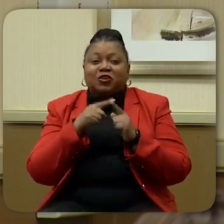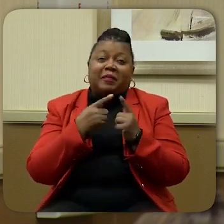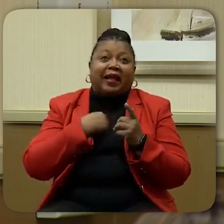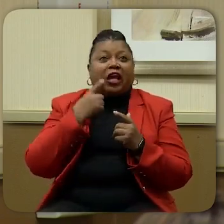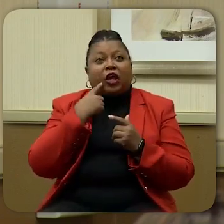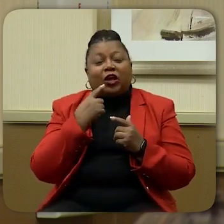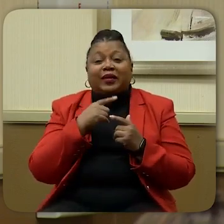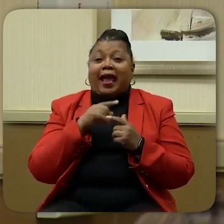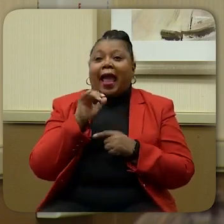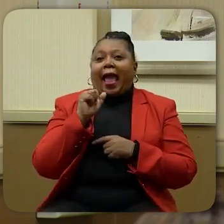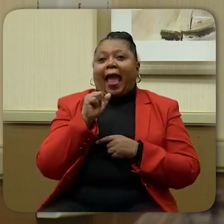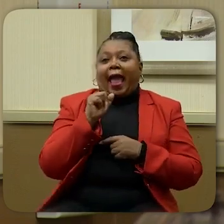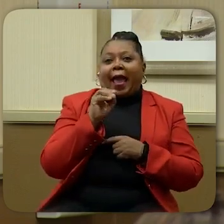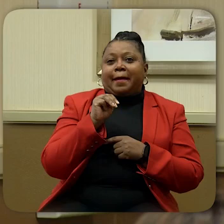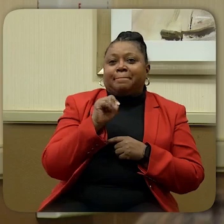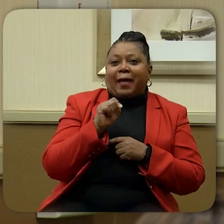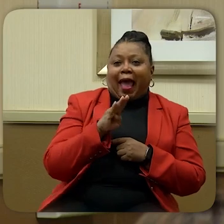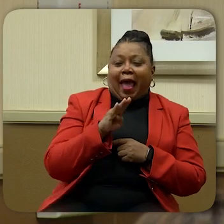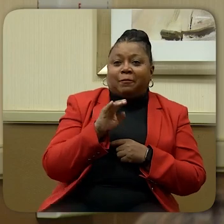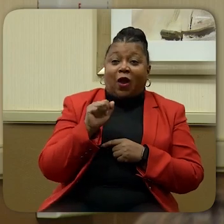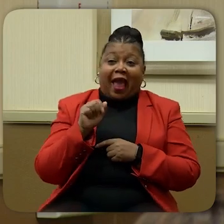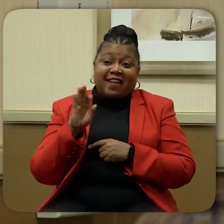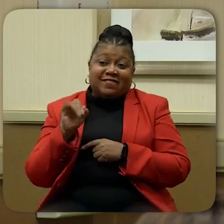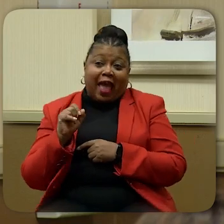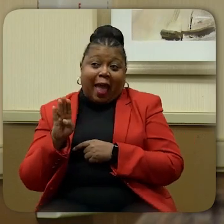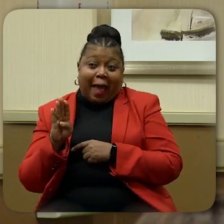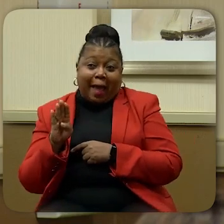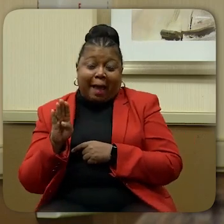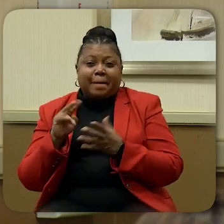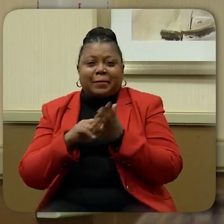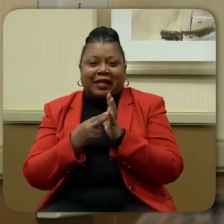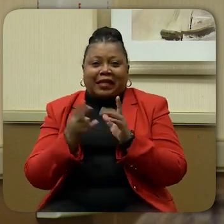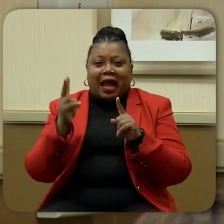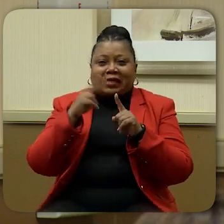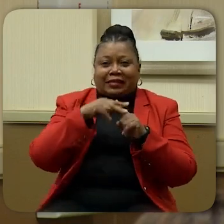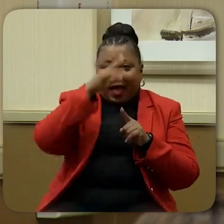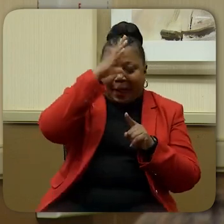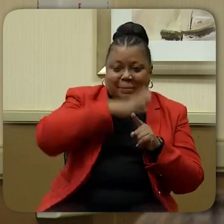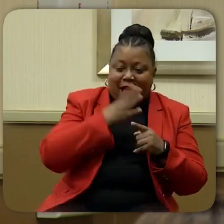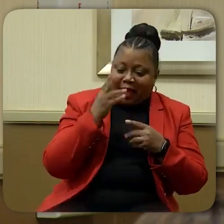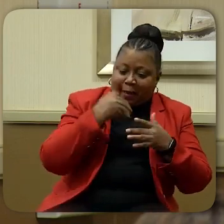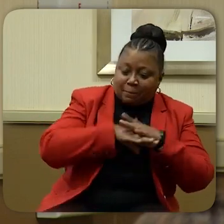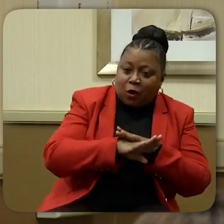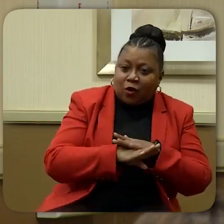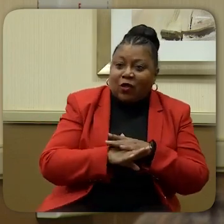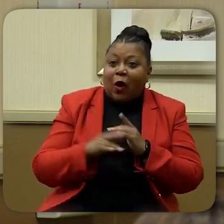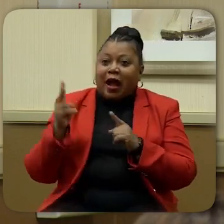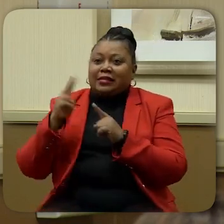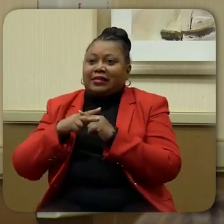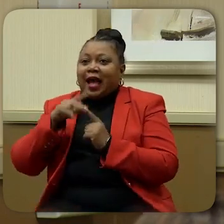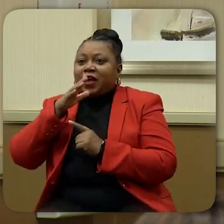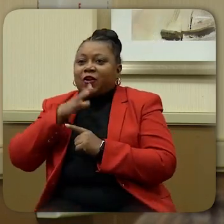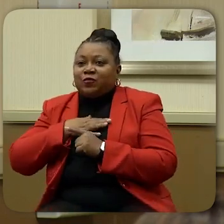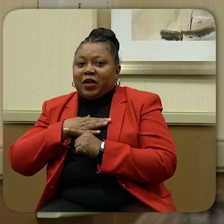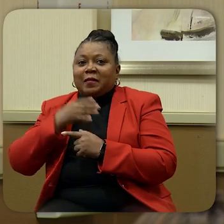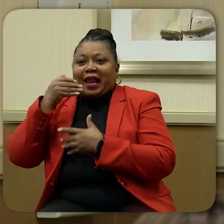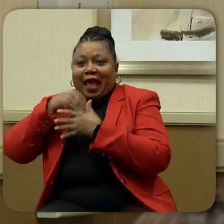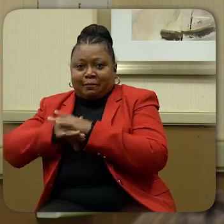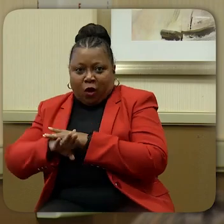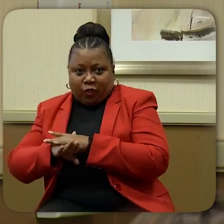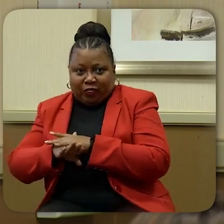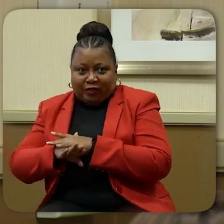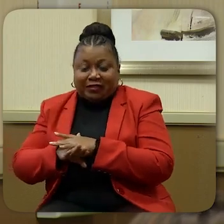might hear AMAB or AFAB, meaning assigned male at birth or assigned female at birth.